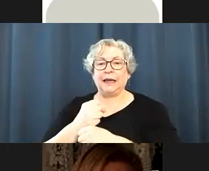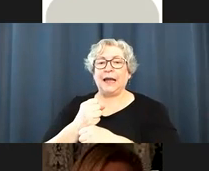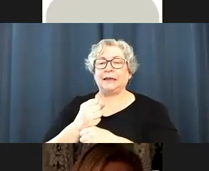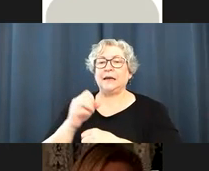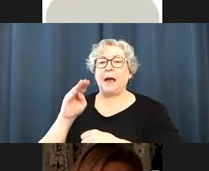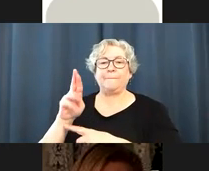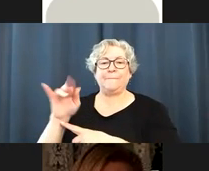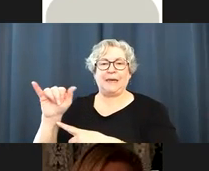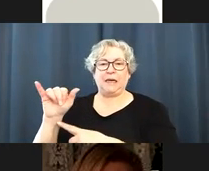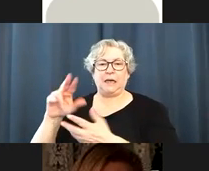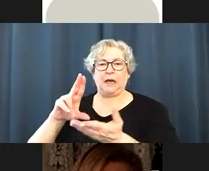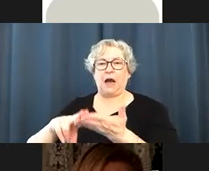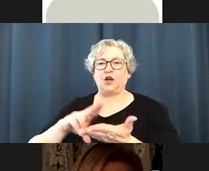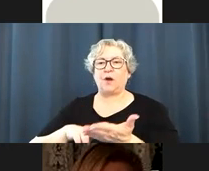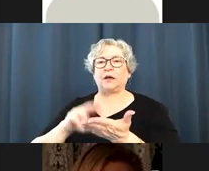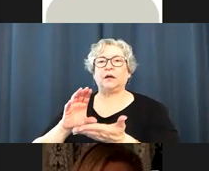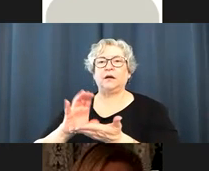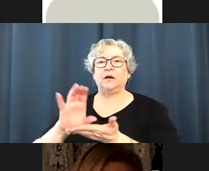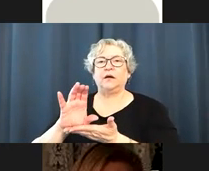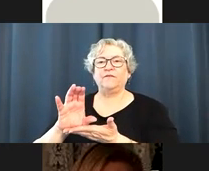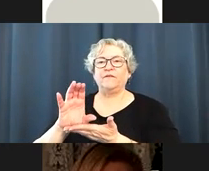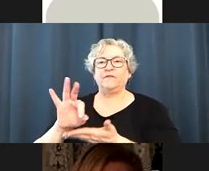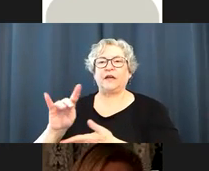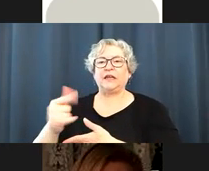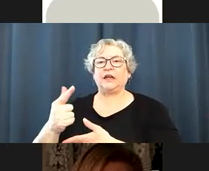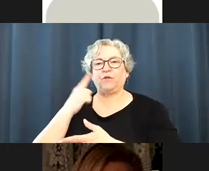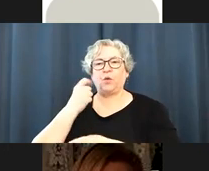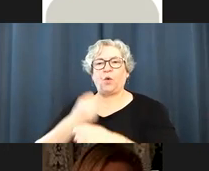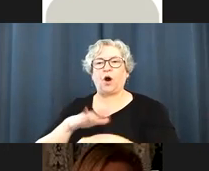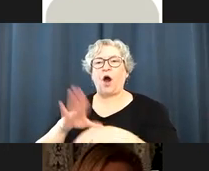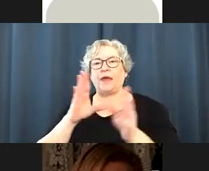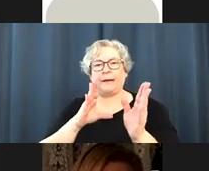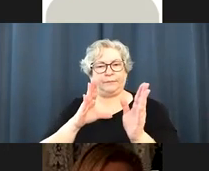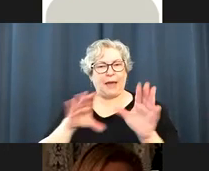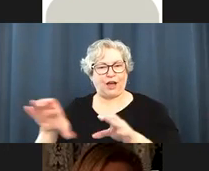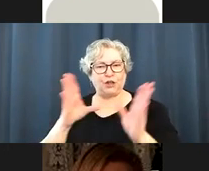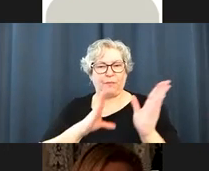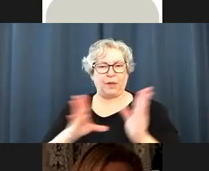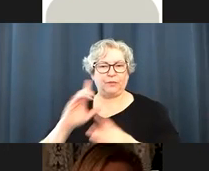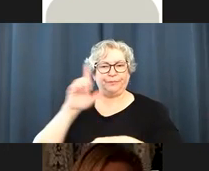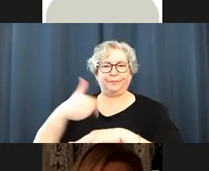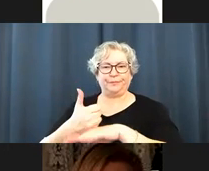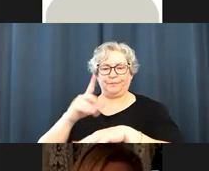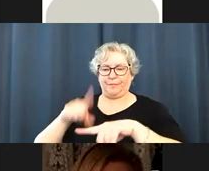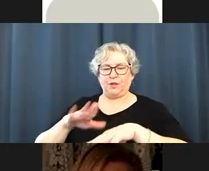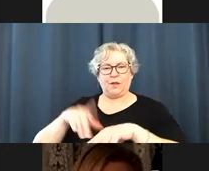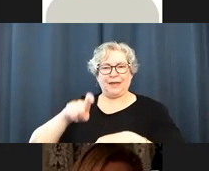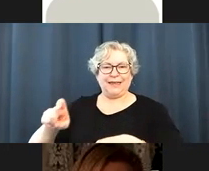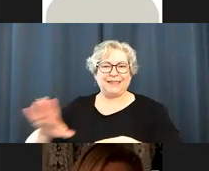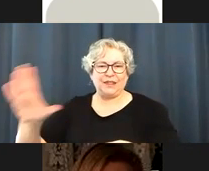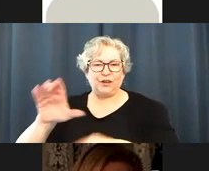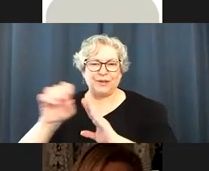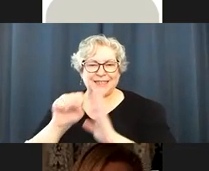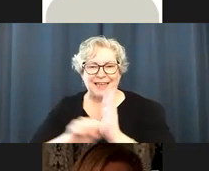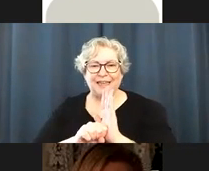contract funding to work on the action plans that they've put together based on the needs in every one of their states in